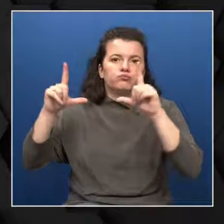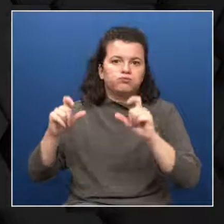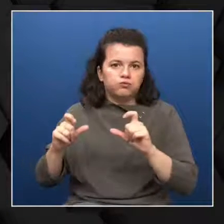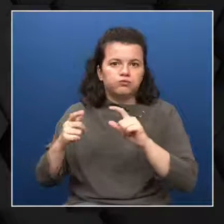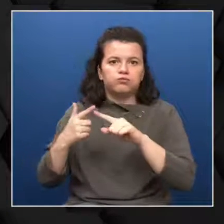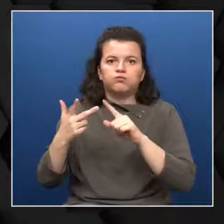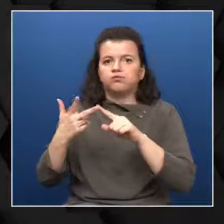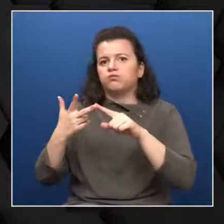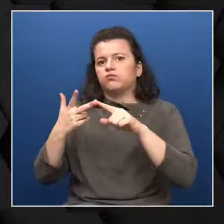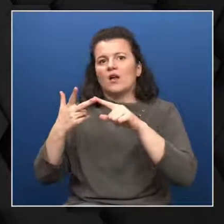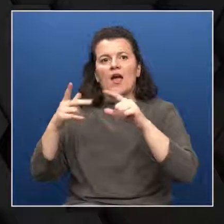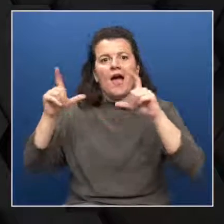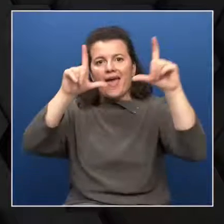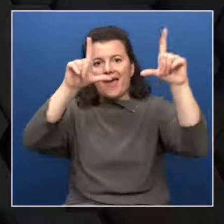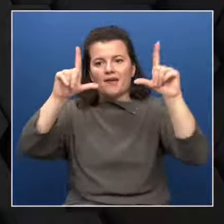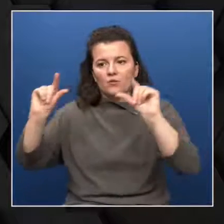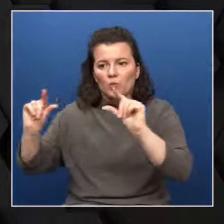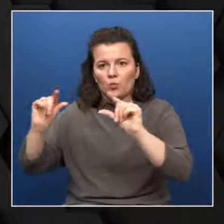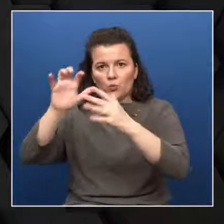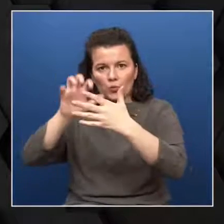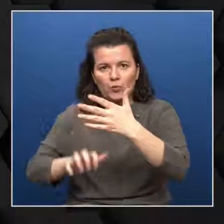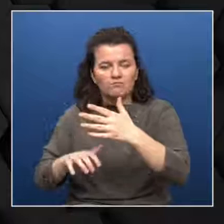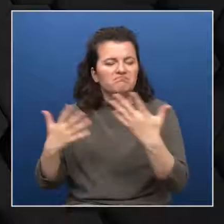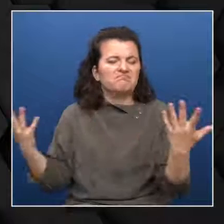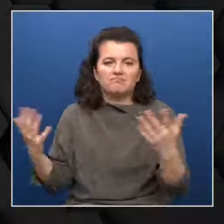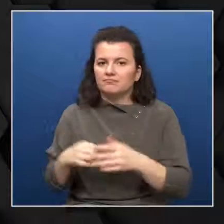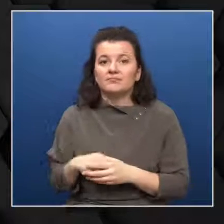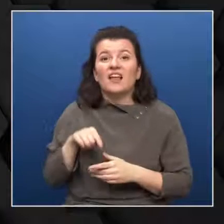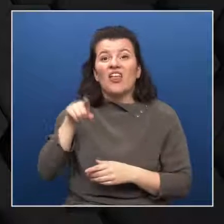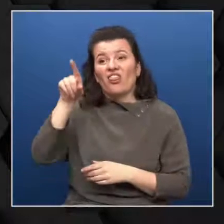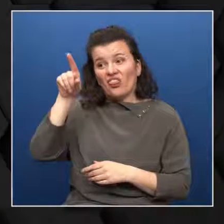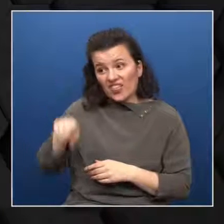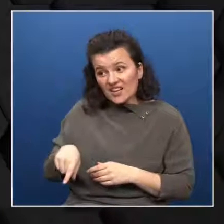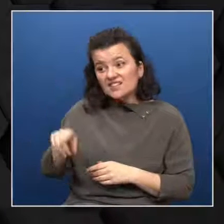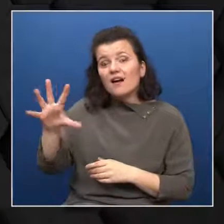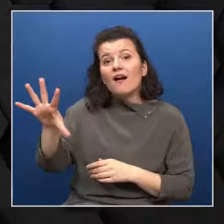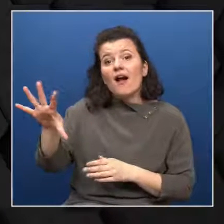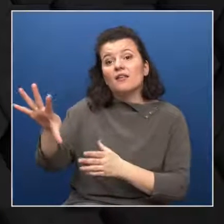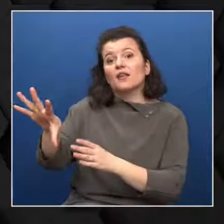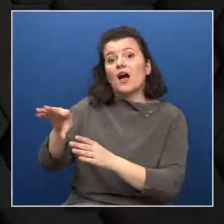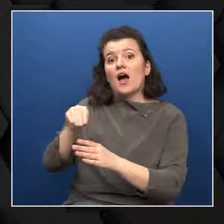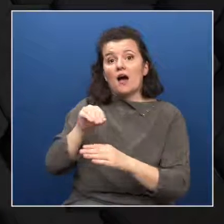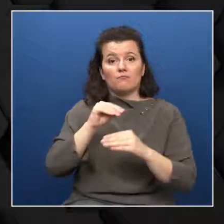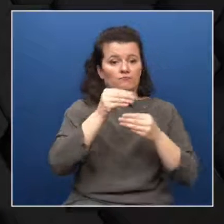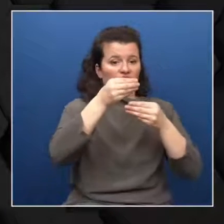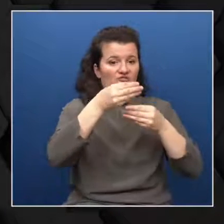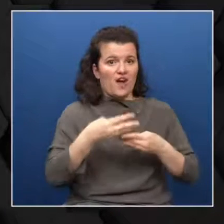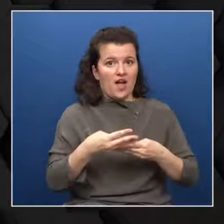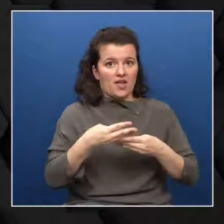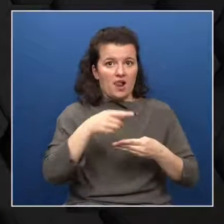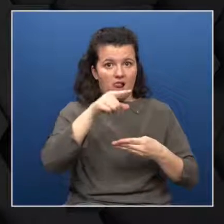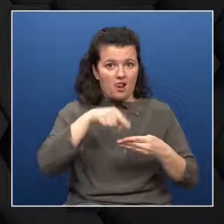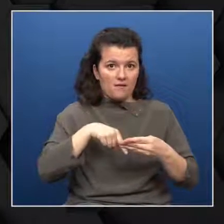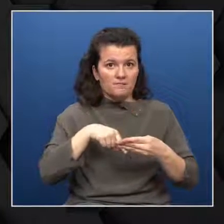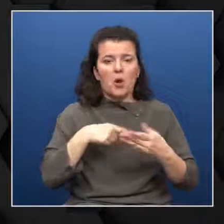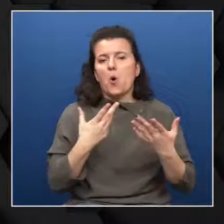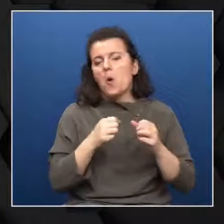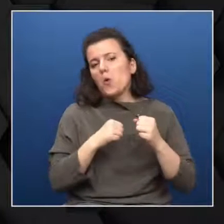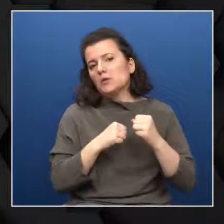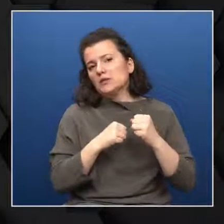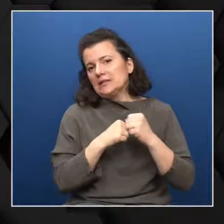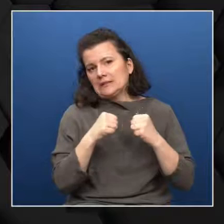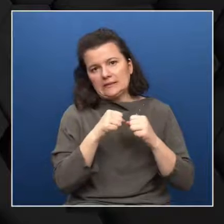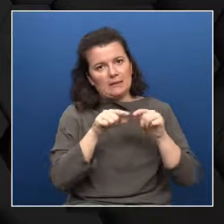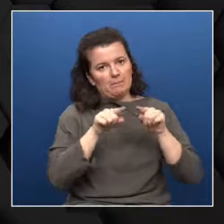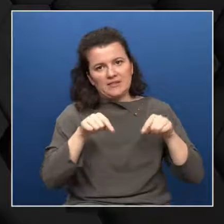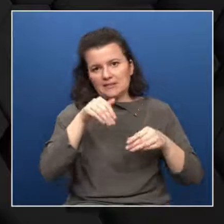more about that. You can also export the results to a file or a system here. But more importantly